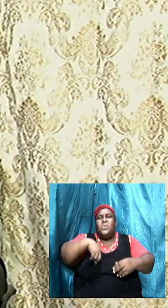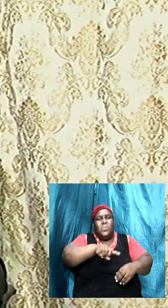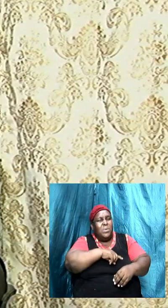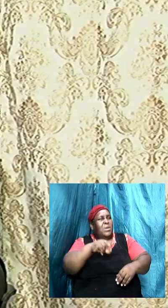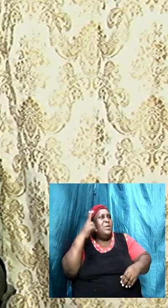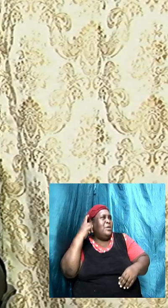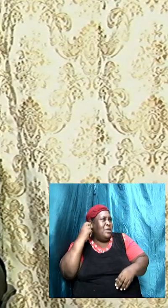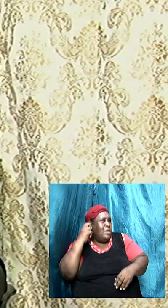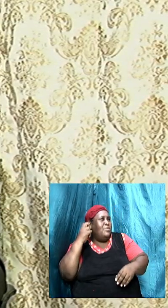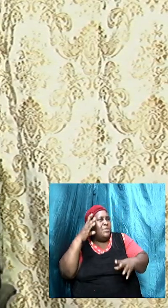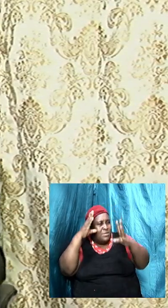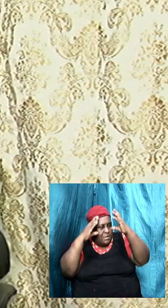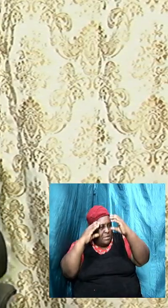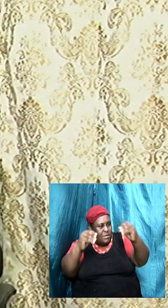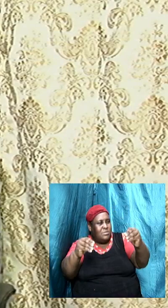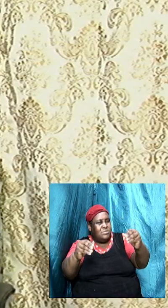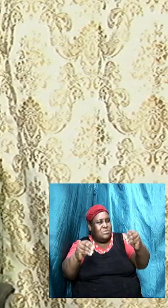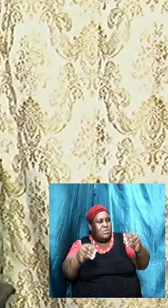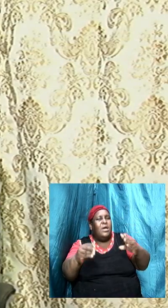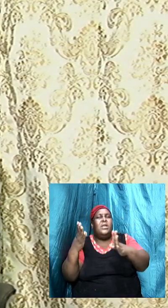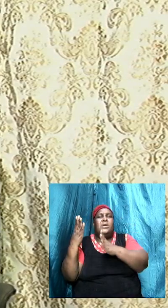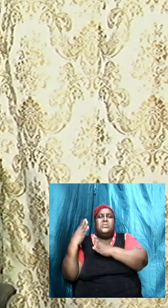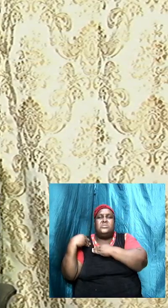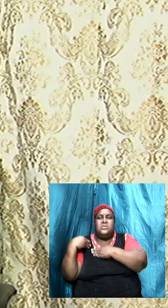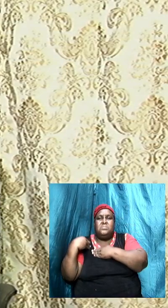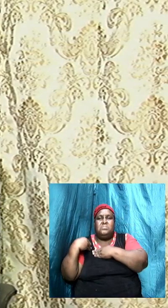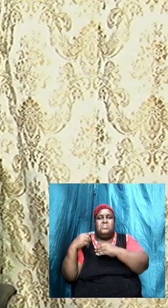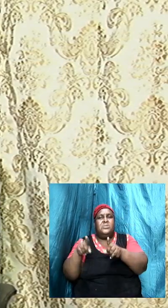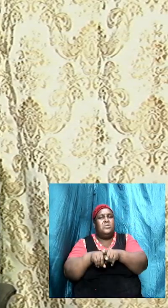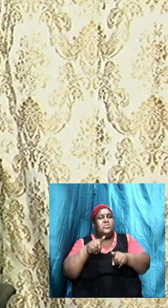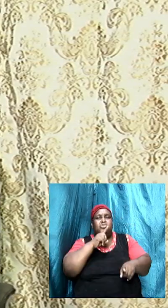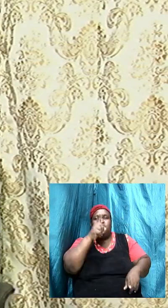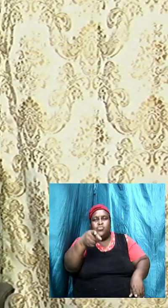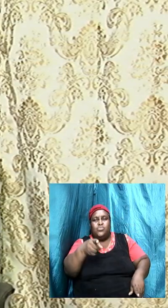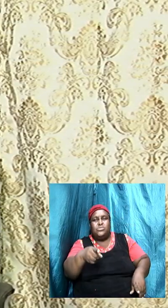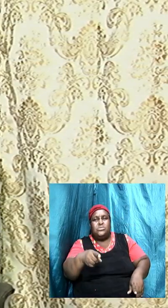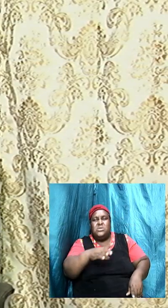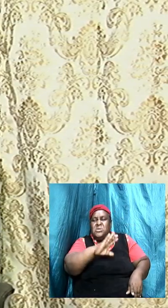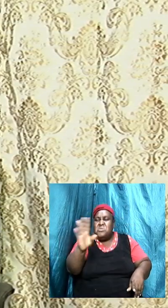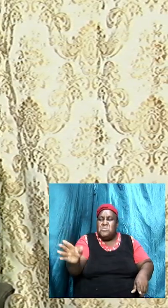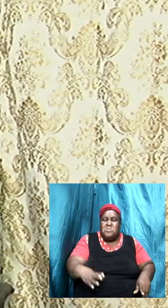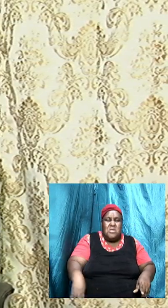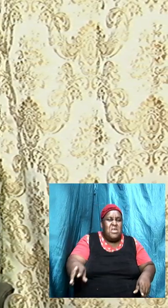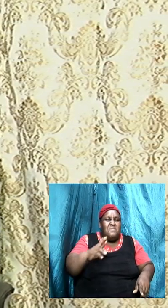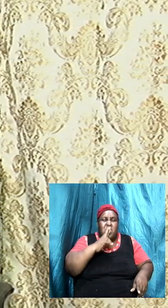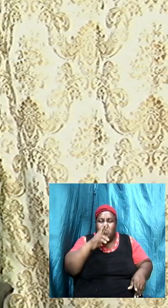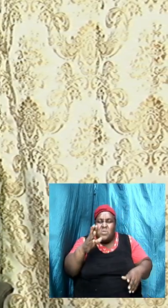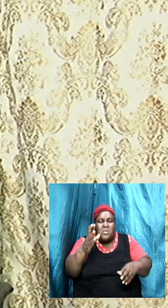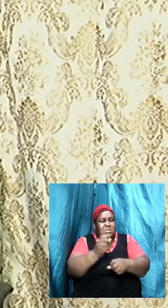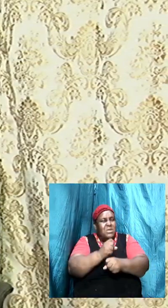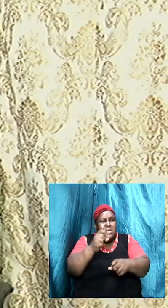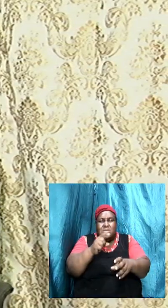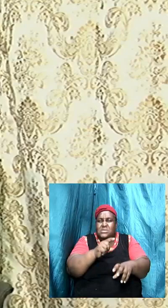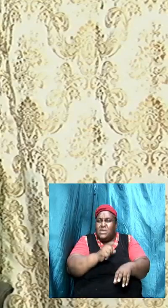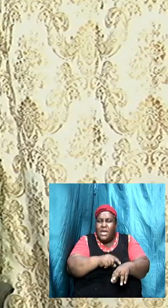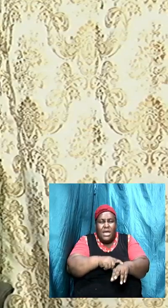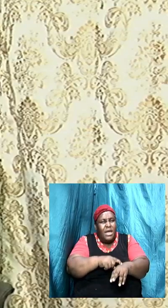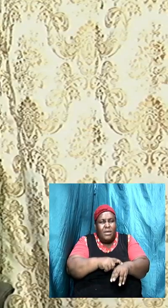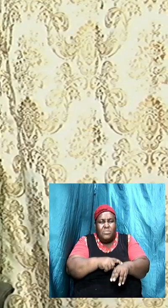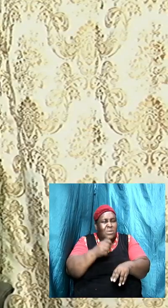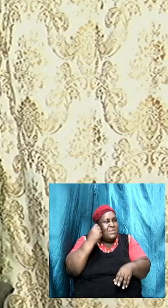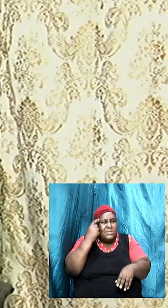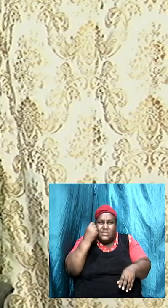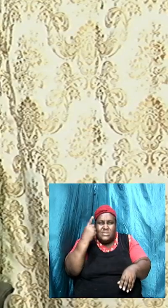it taught and accept it as truth, and never really take the time to understand the